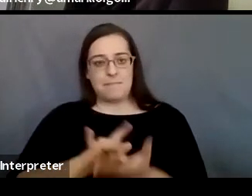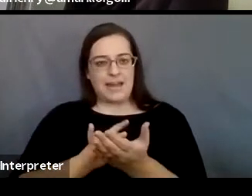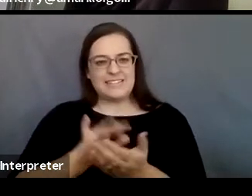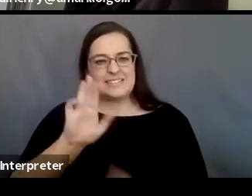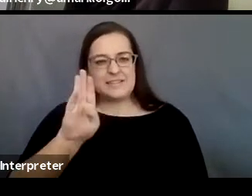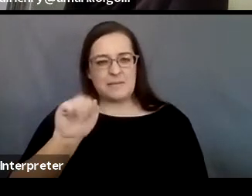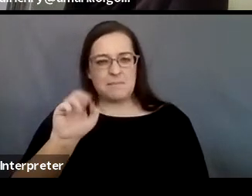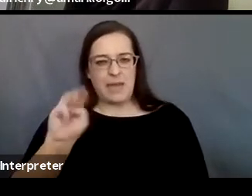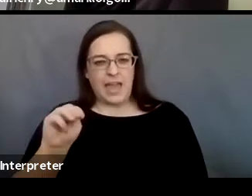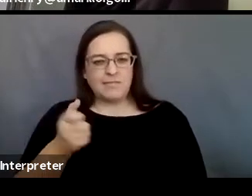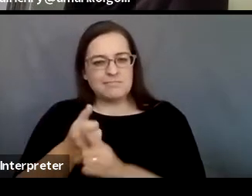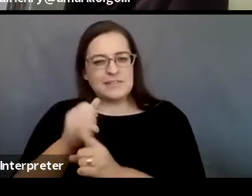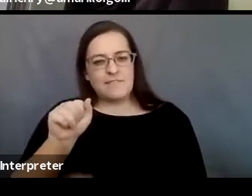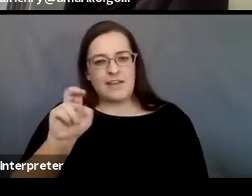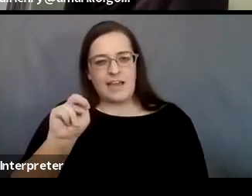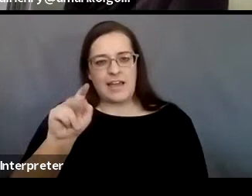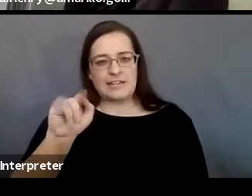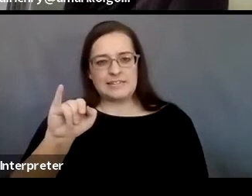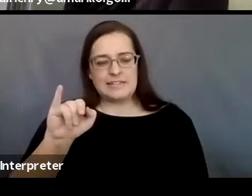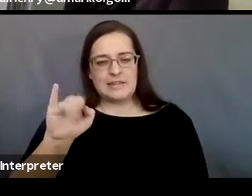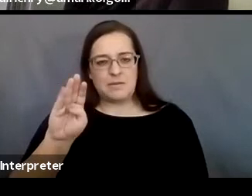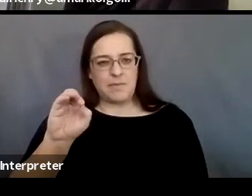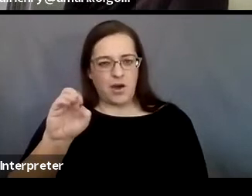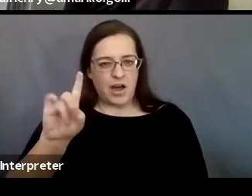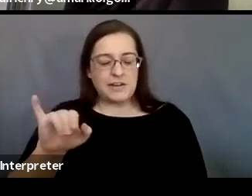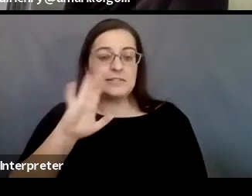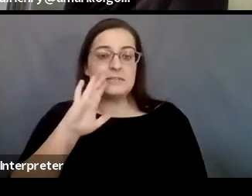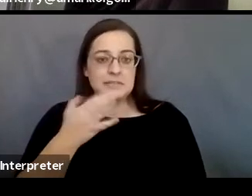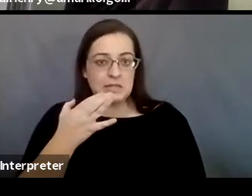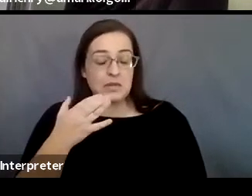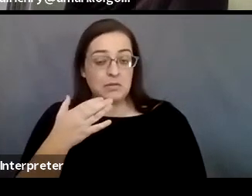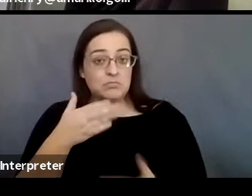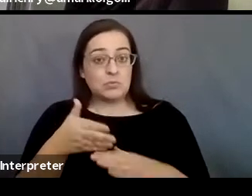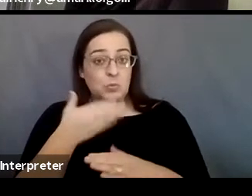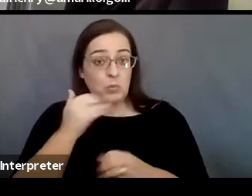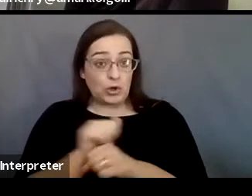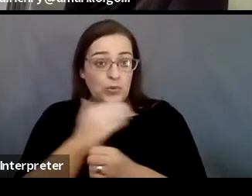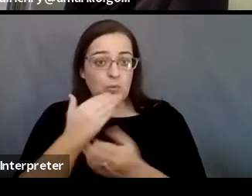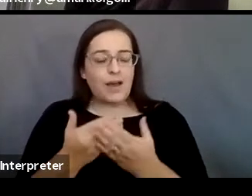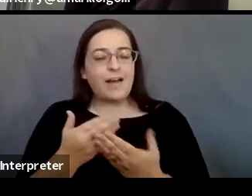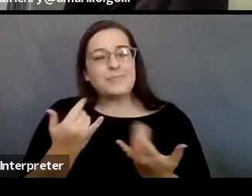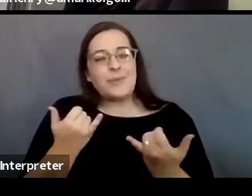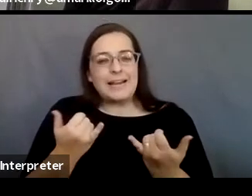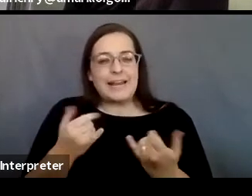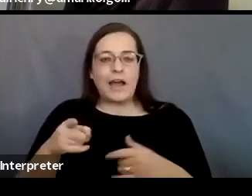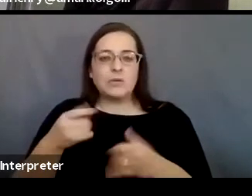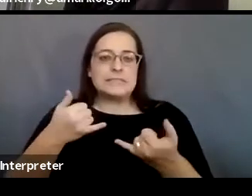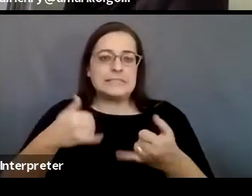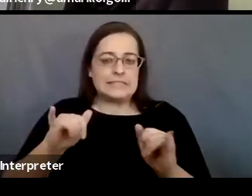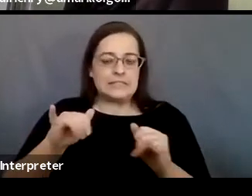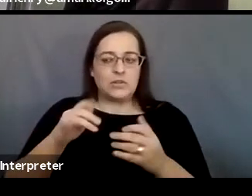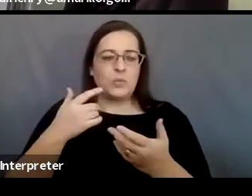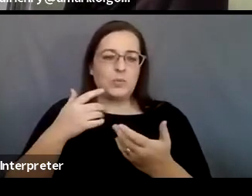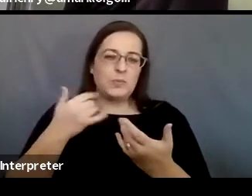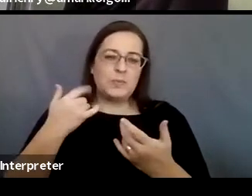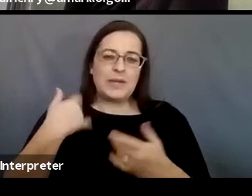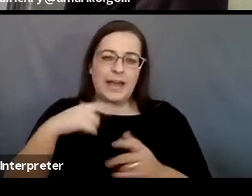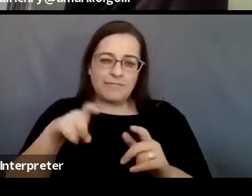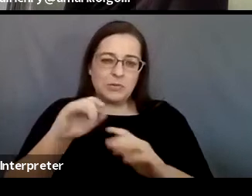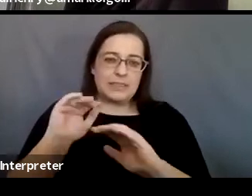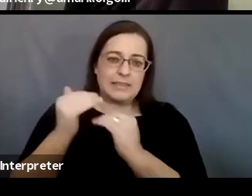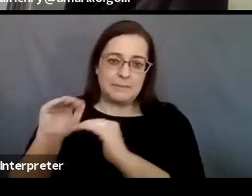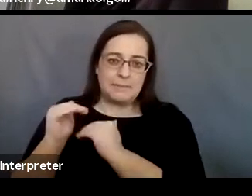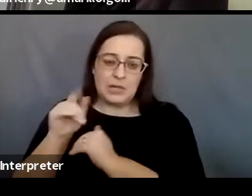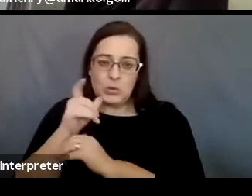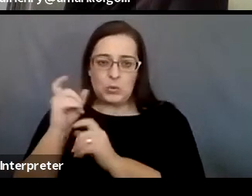the virus in the blood. Now, what we're doing is, because this is under experimental use, so we have to be very strict on who we give it to in terms of